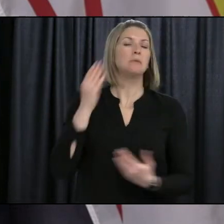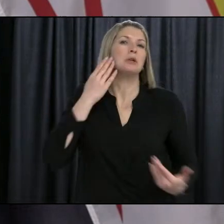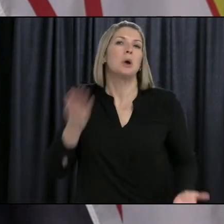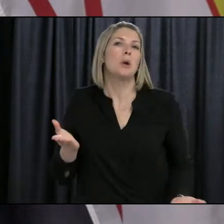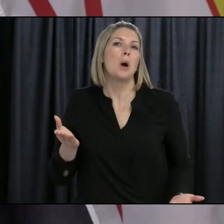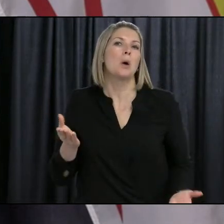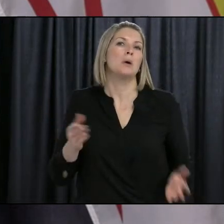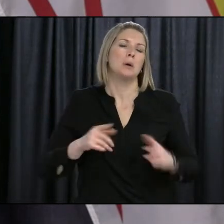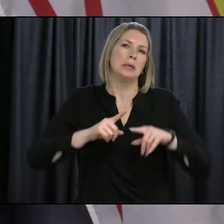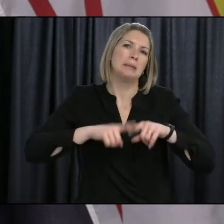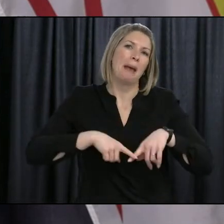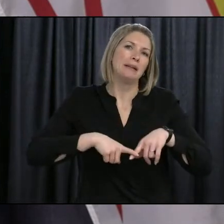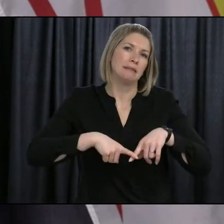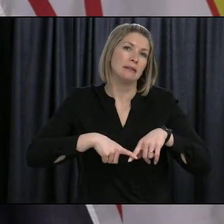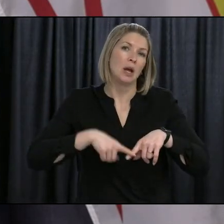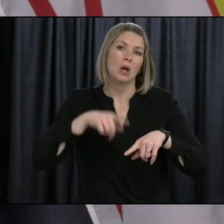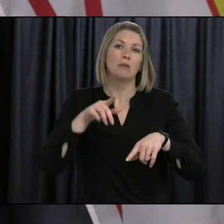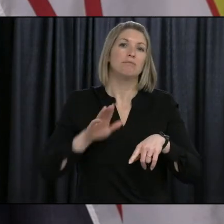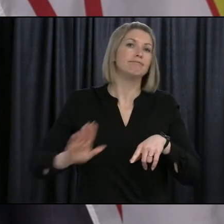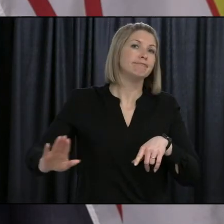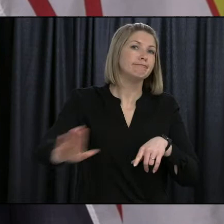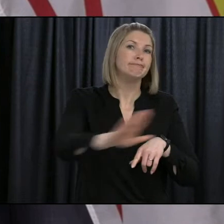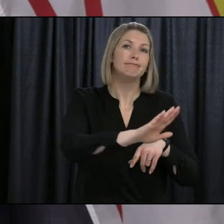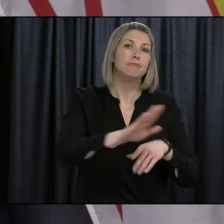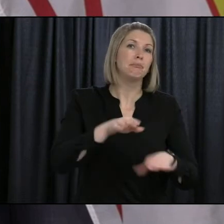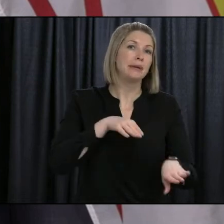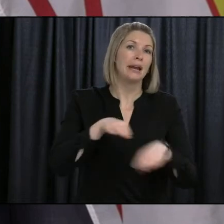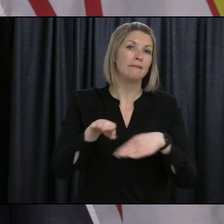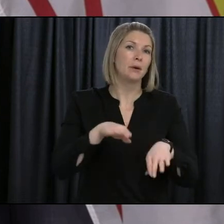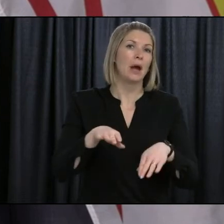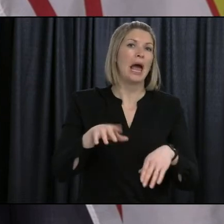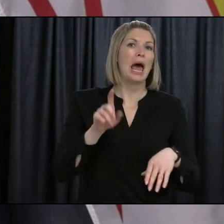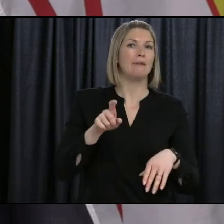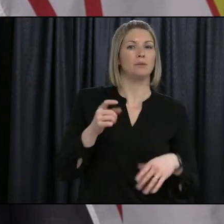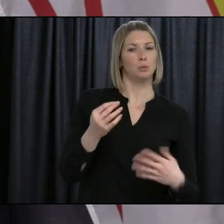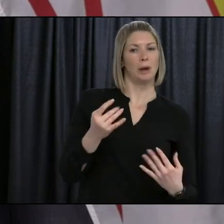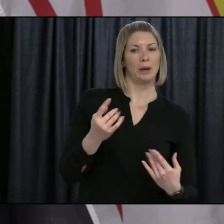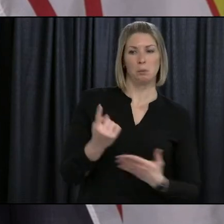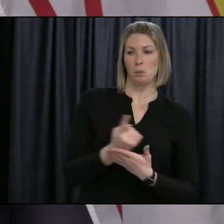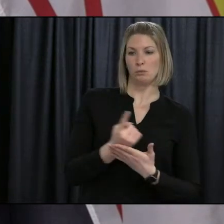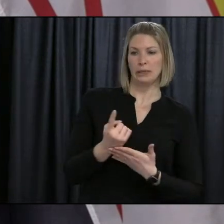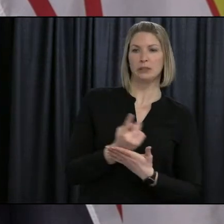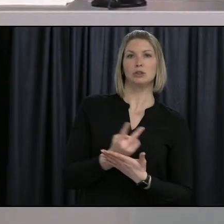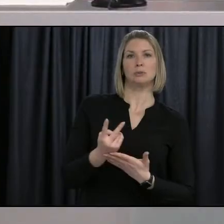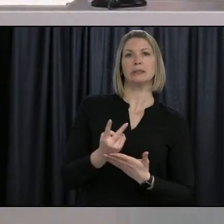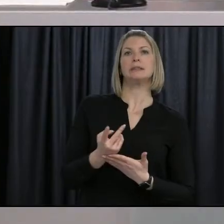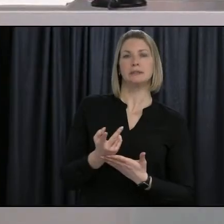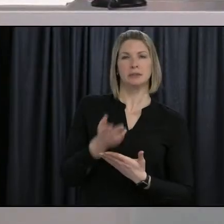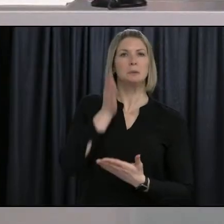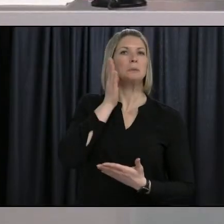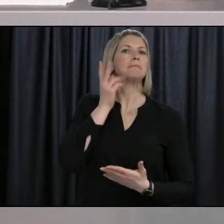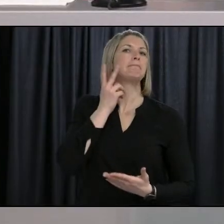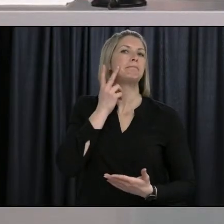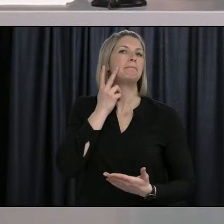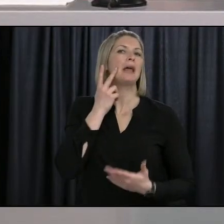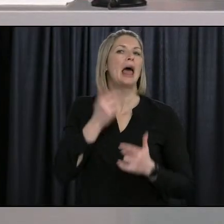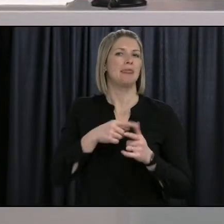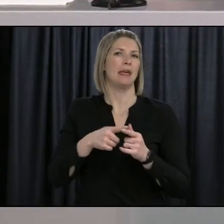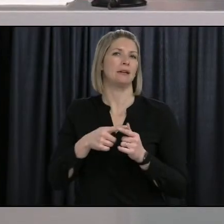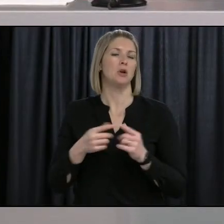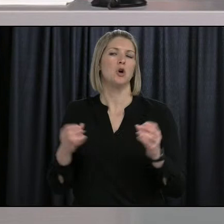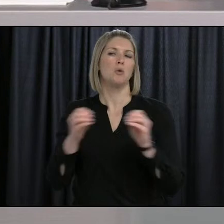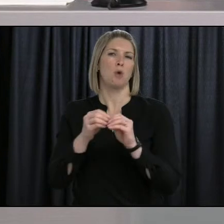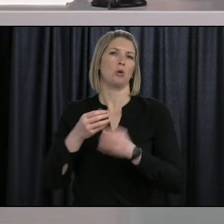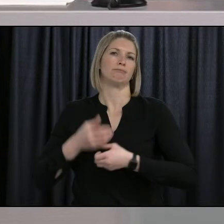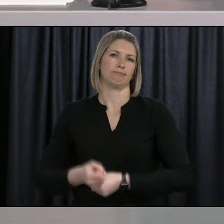third generation spread. So we'll have to see how the next week to two goes. Thank you.